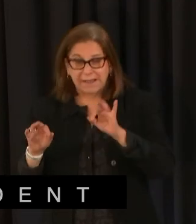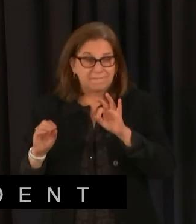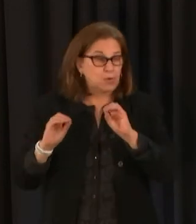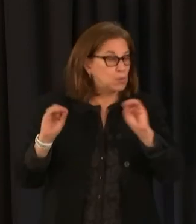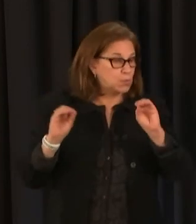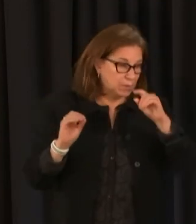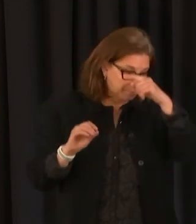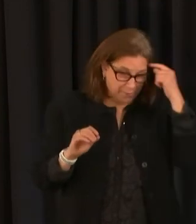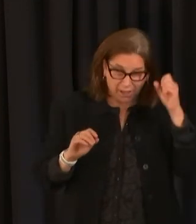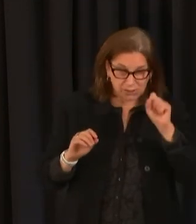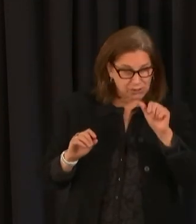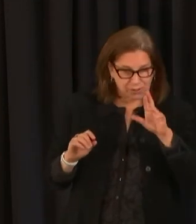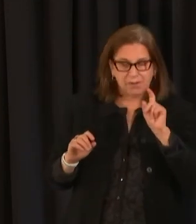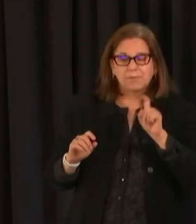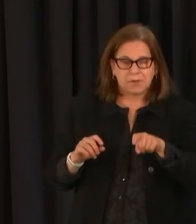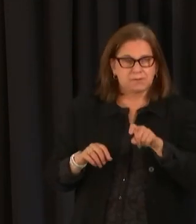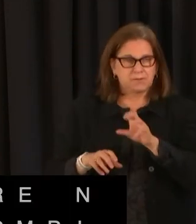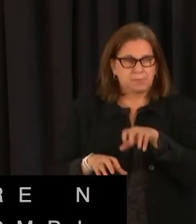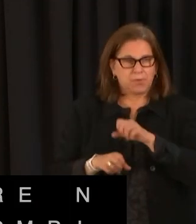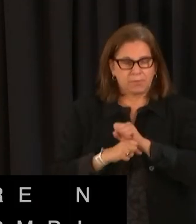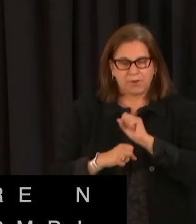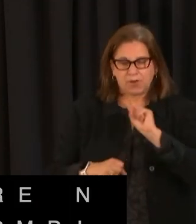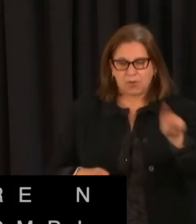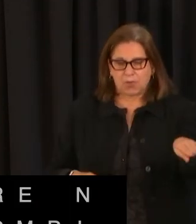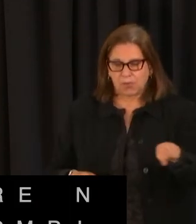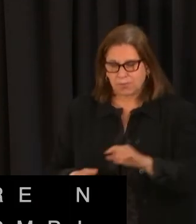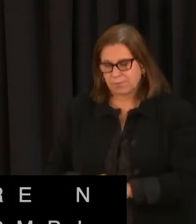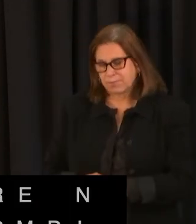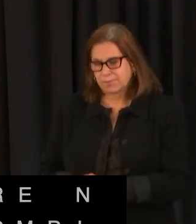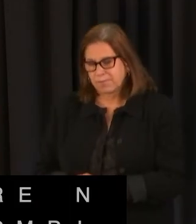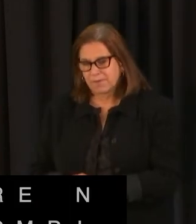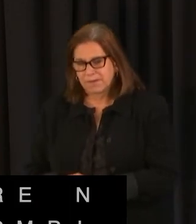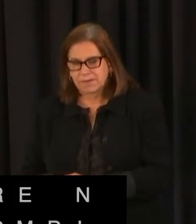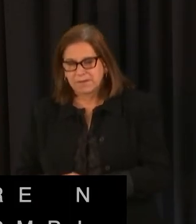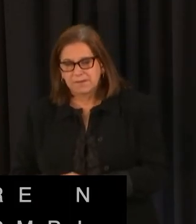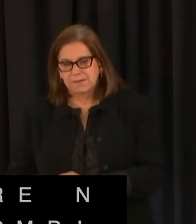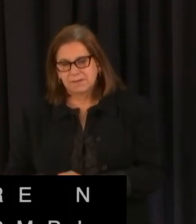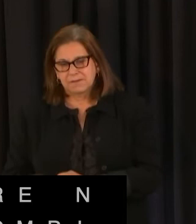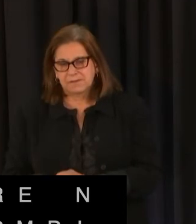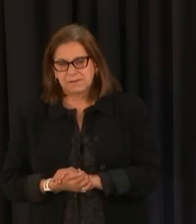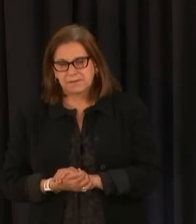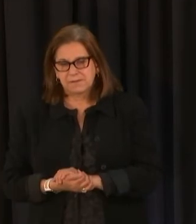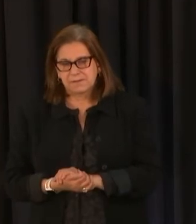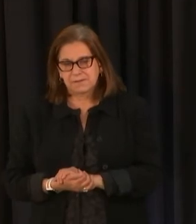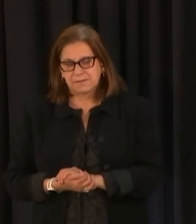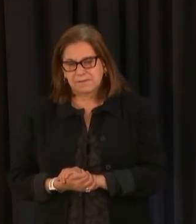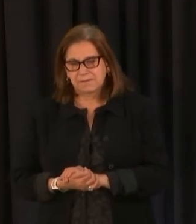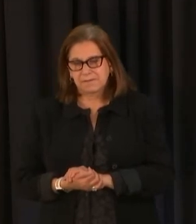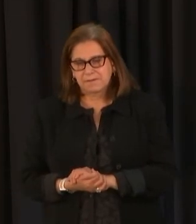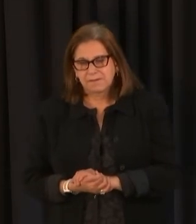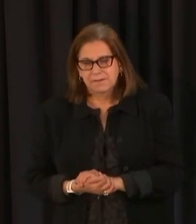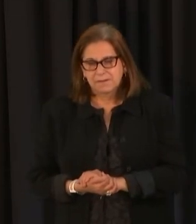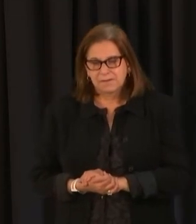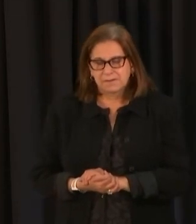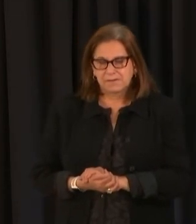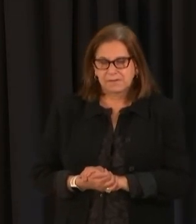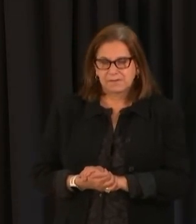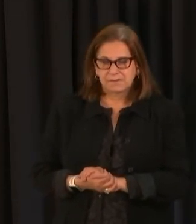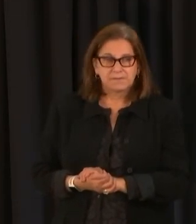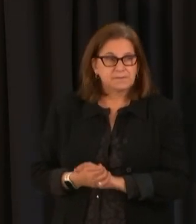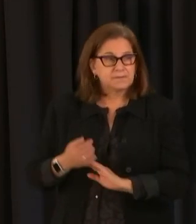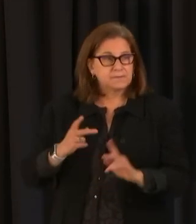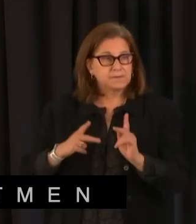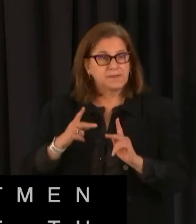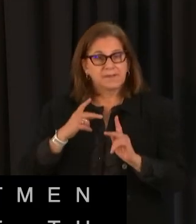compliant need to make an appointment. So we do want to make sure that only people who absolutely need to make an in-person visit do